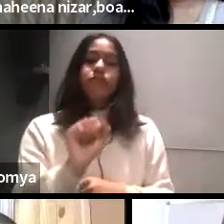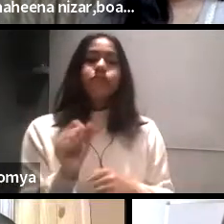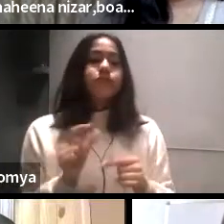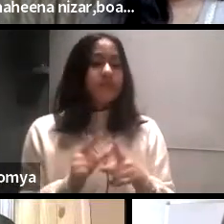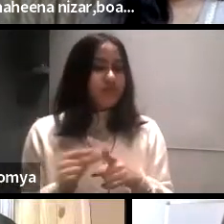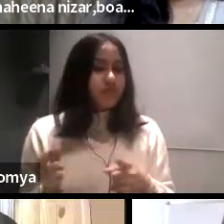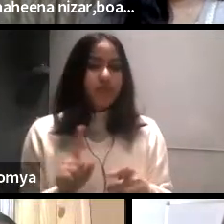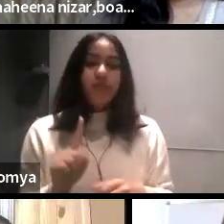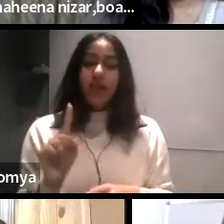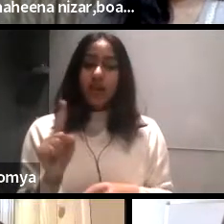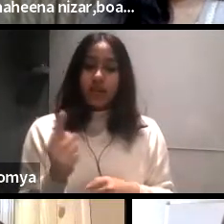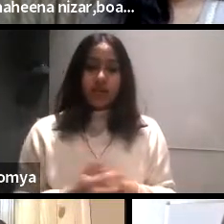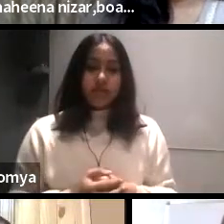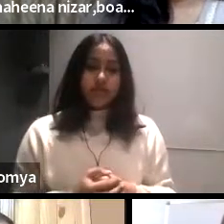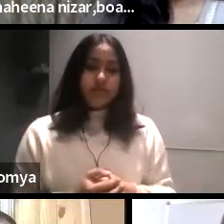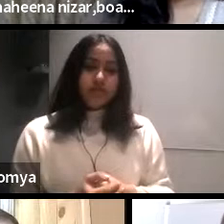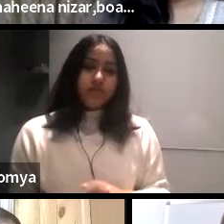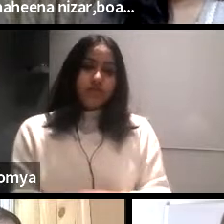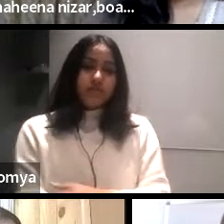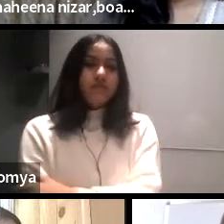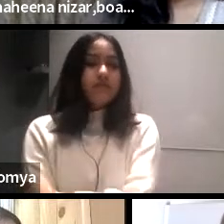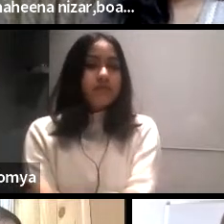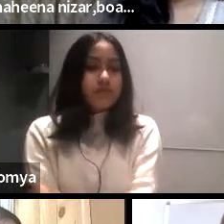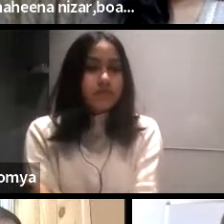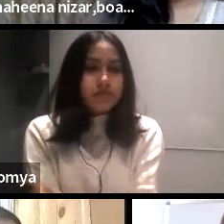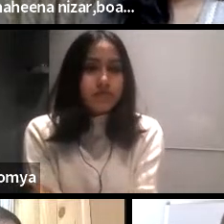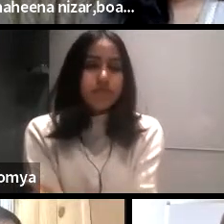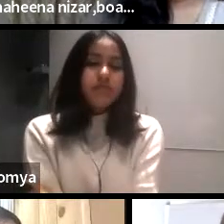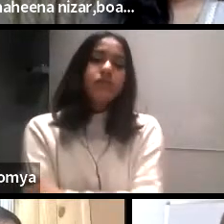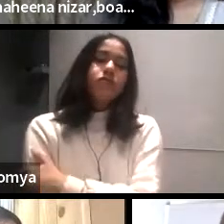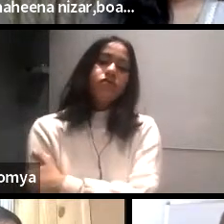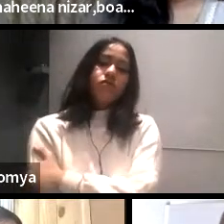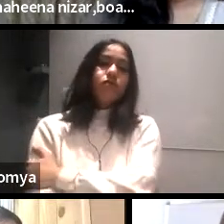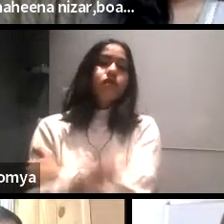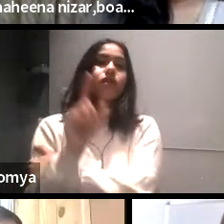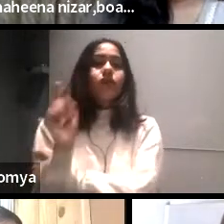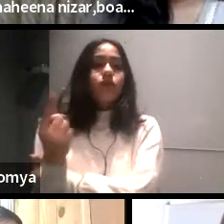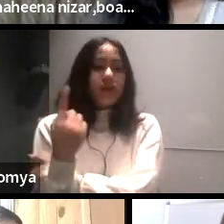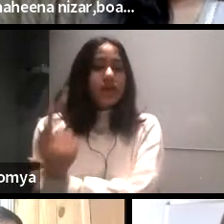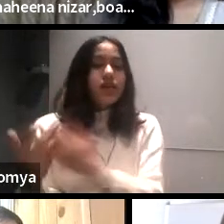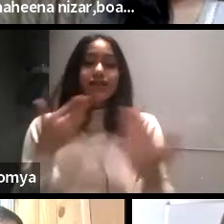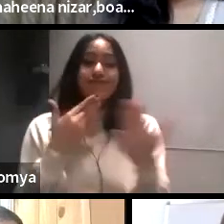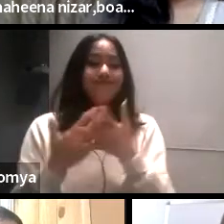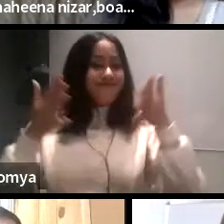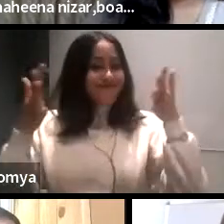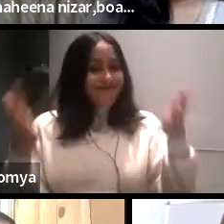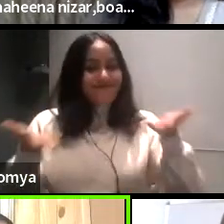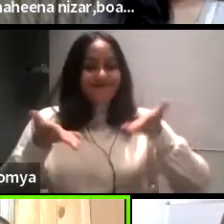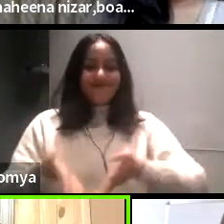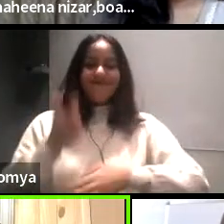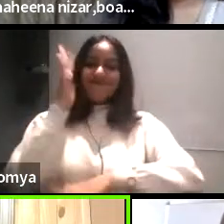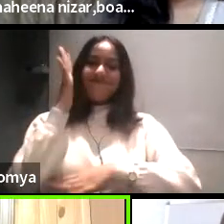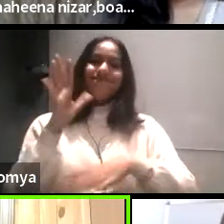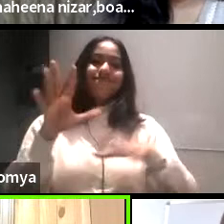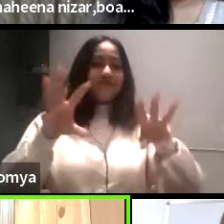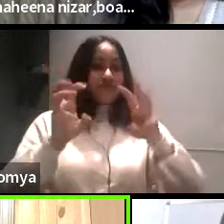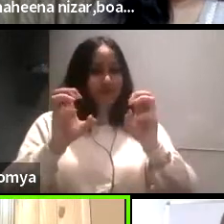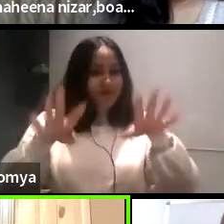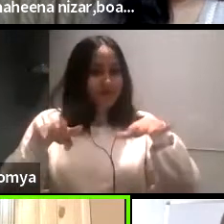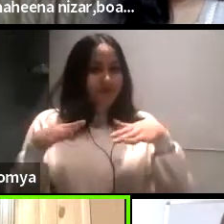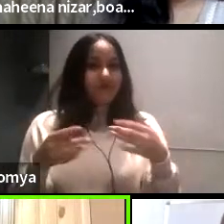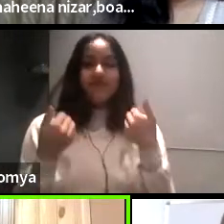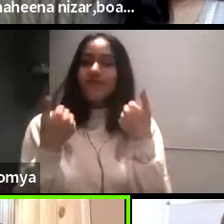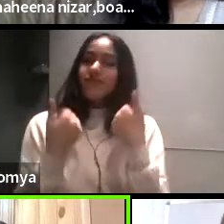Yeah, thanks to the Sarthak team to invite Leonard Cheshire for this wonderful event and to